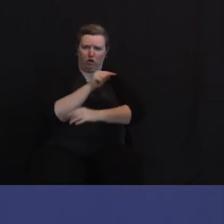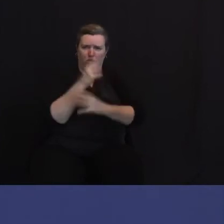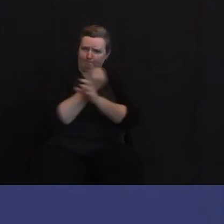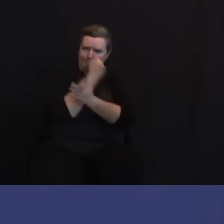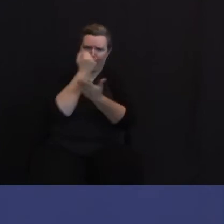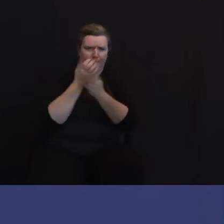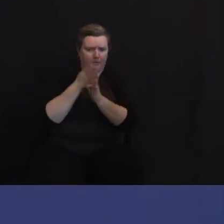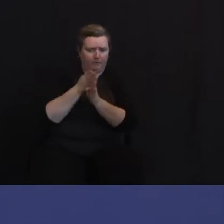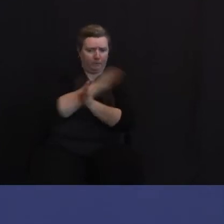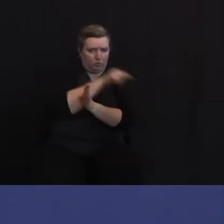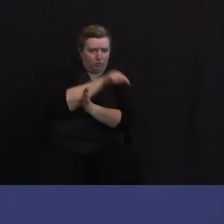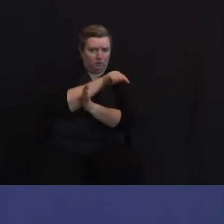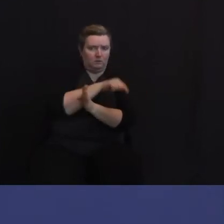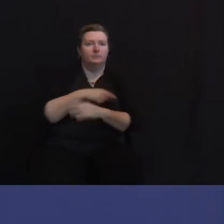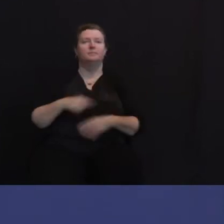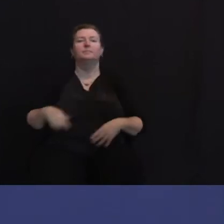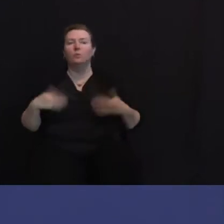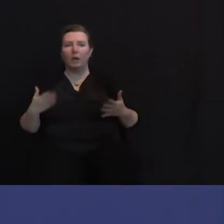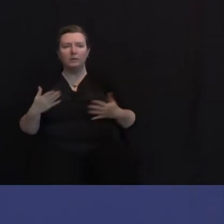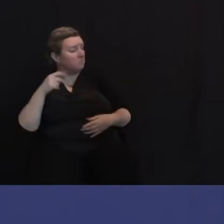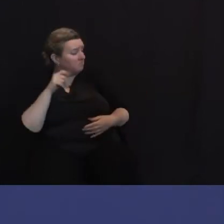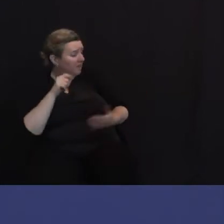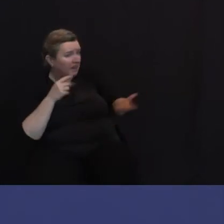here. Compliance, I know you got...